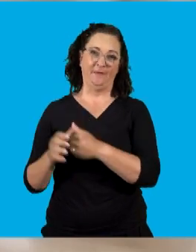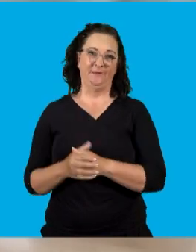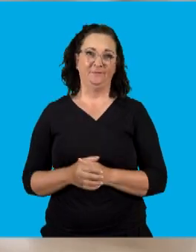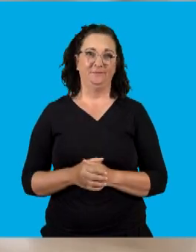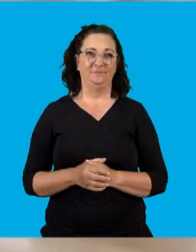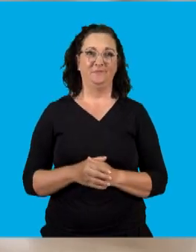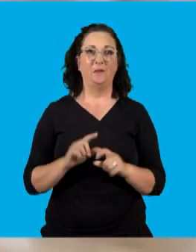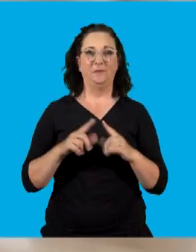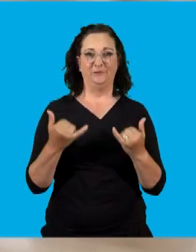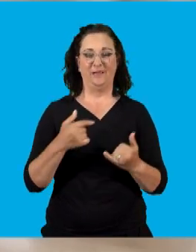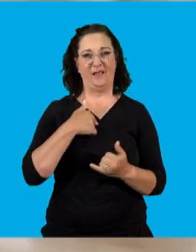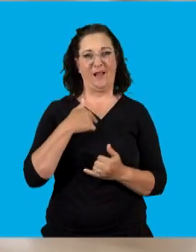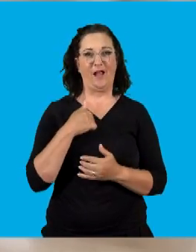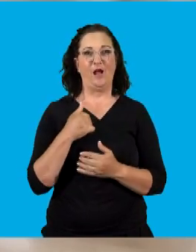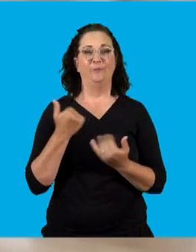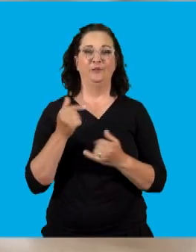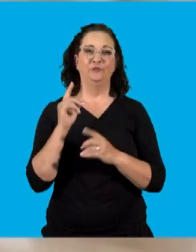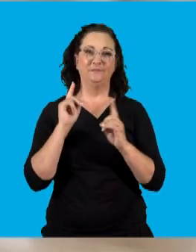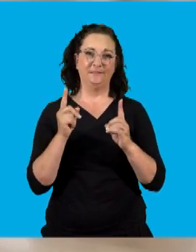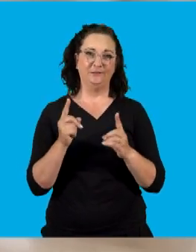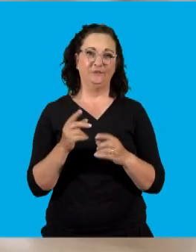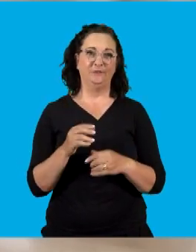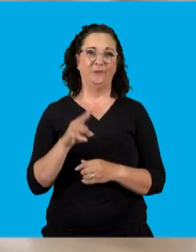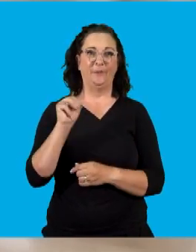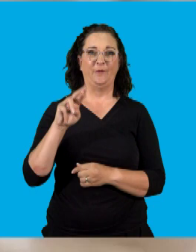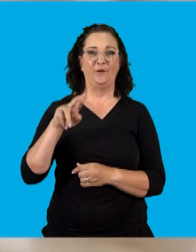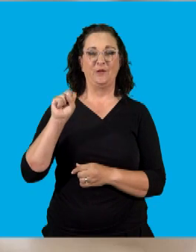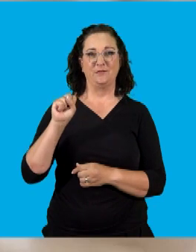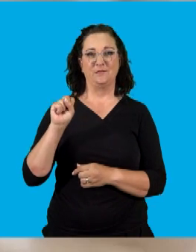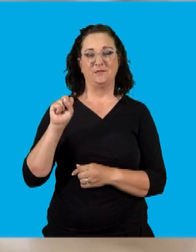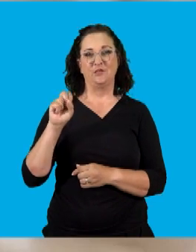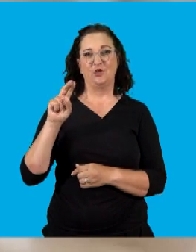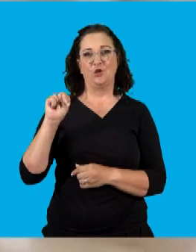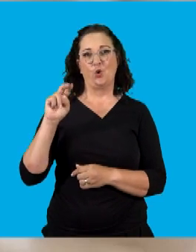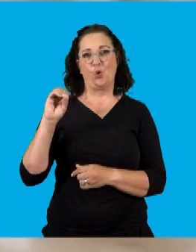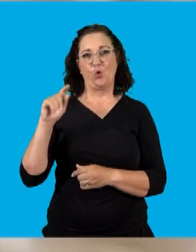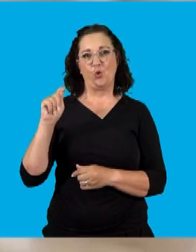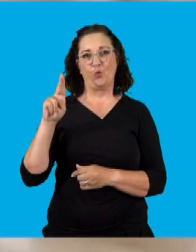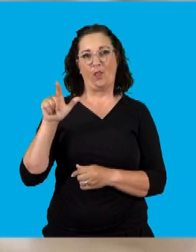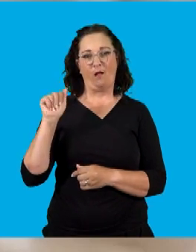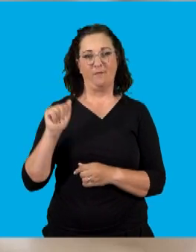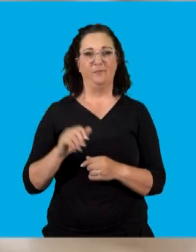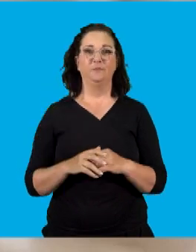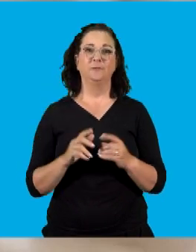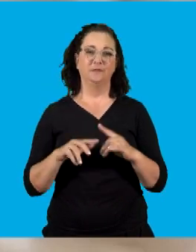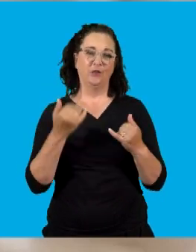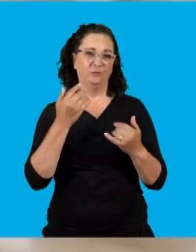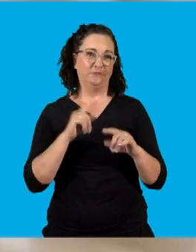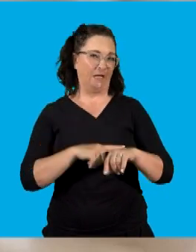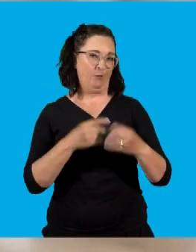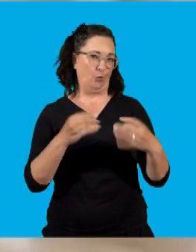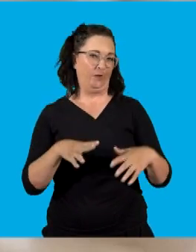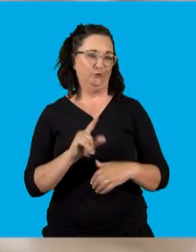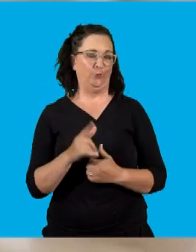I am your tutor for today and I go by the name of Ms. Noktula Zulu. Without wasting your time, let's just get to